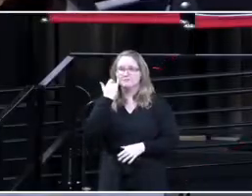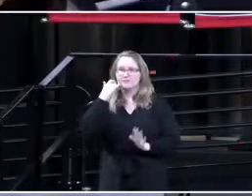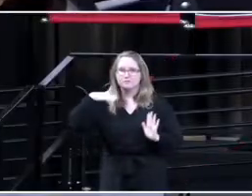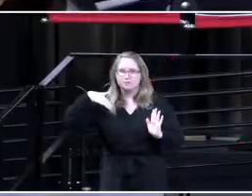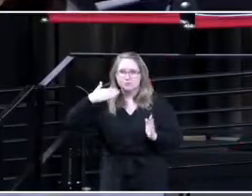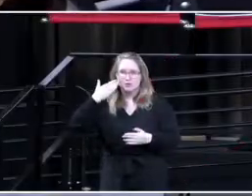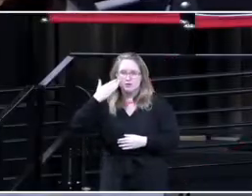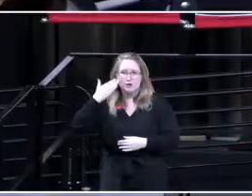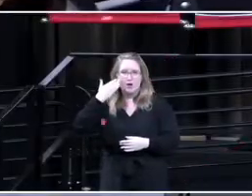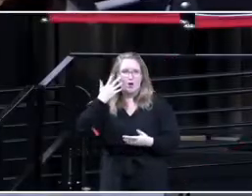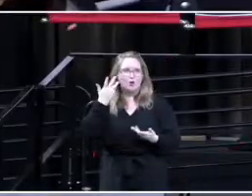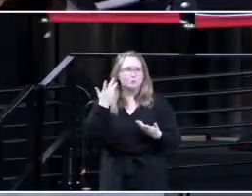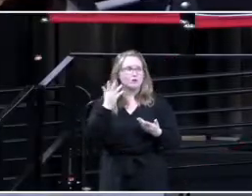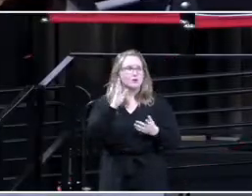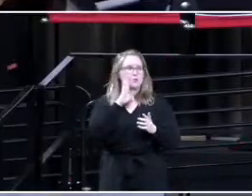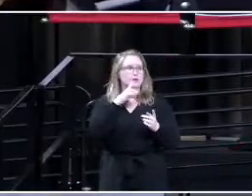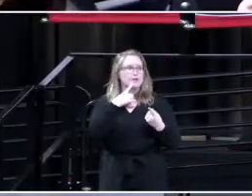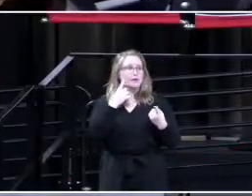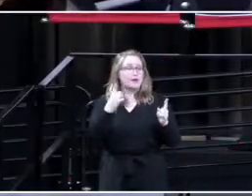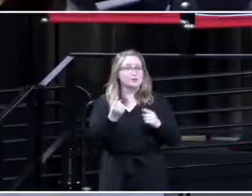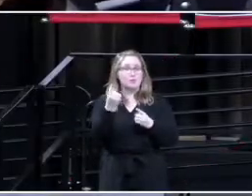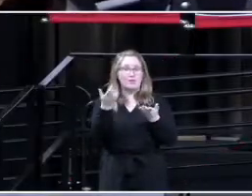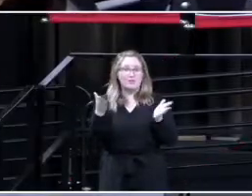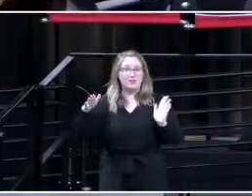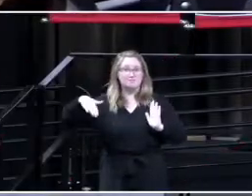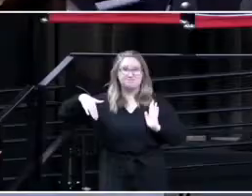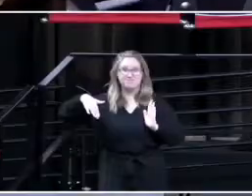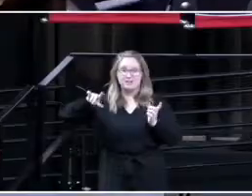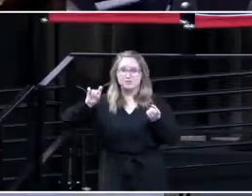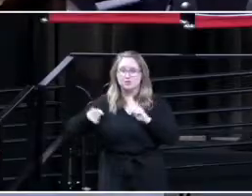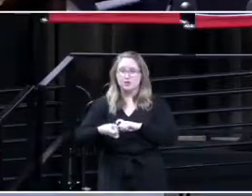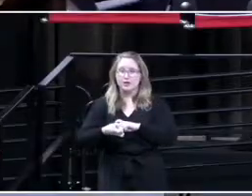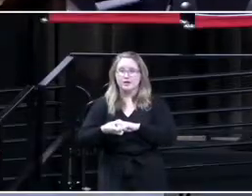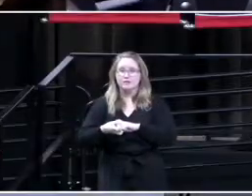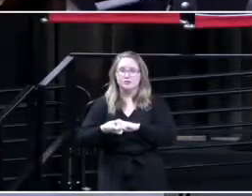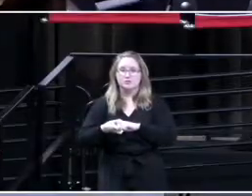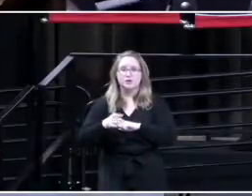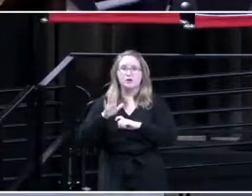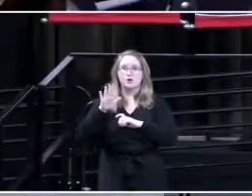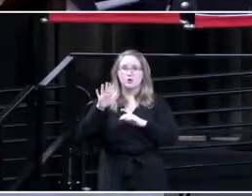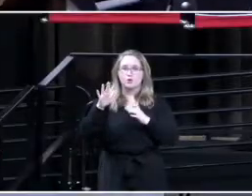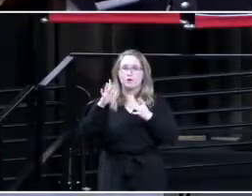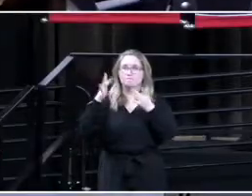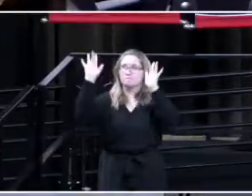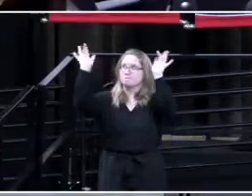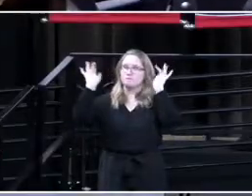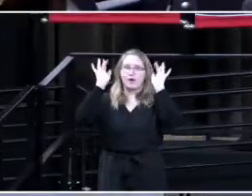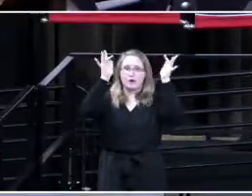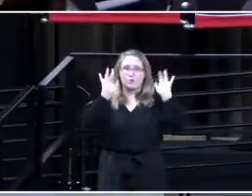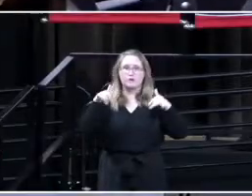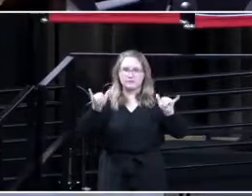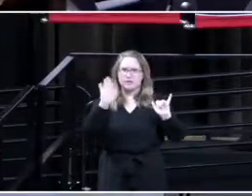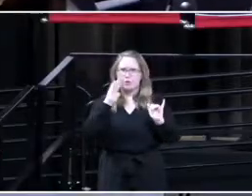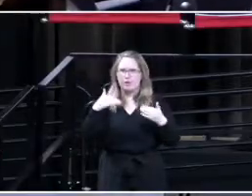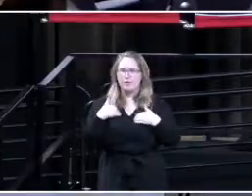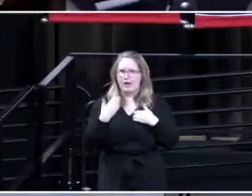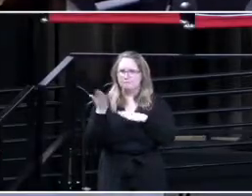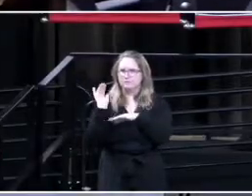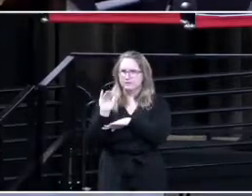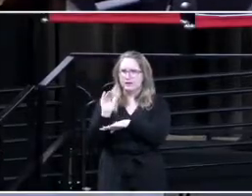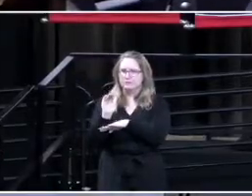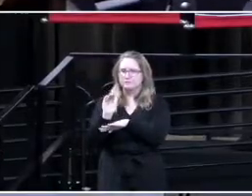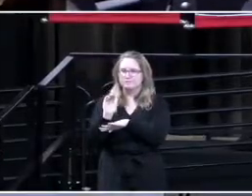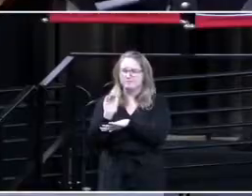heard, I'm pleased to announce that one thing that hasn't changed is that your fireworks will still light up the South Georgia sky later